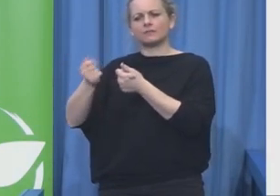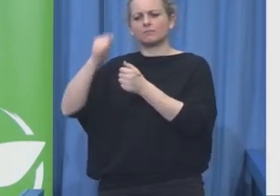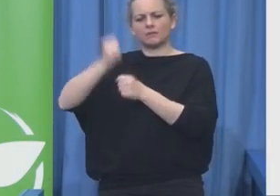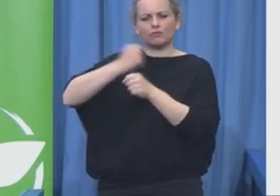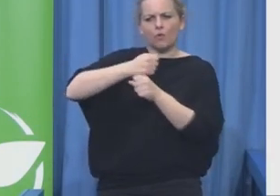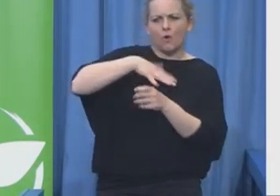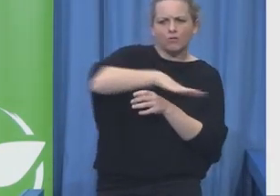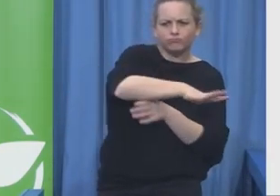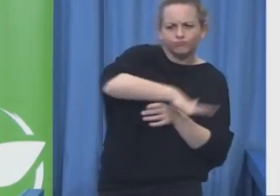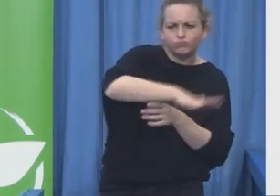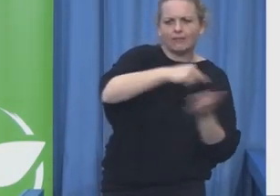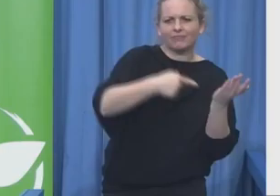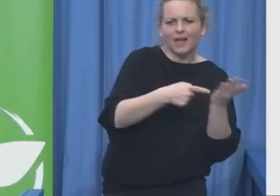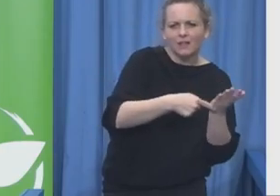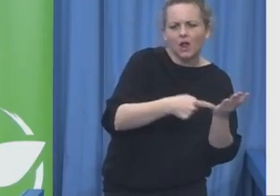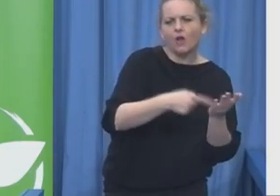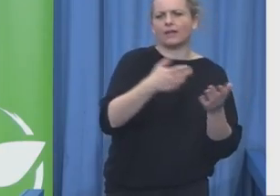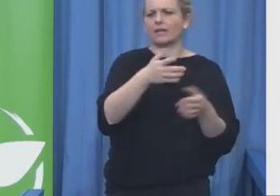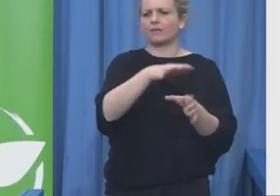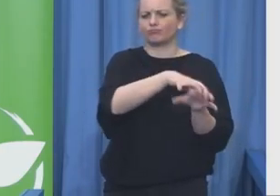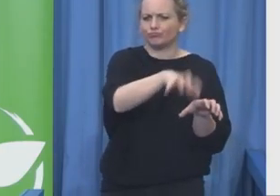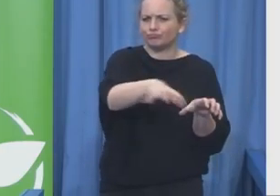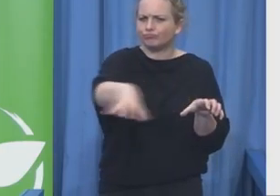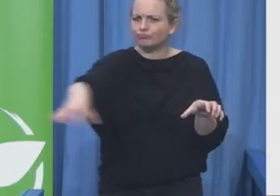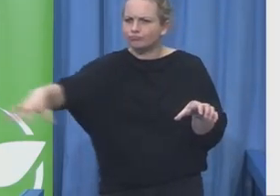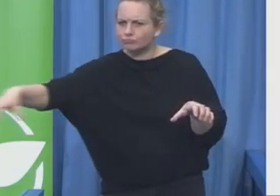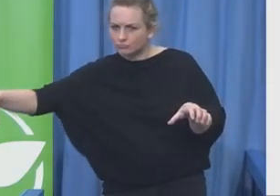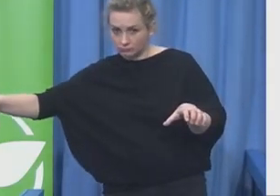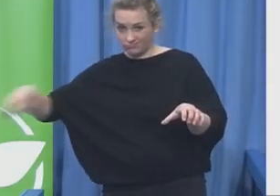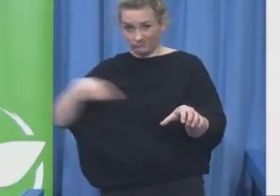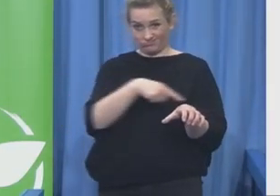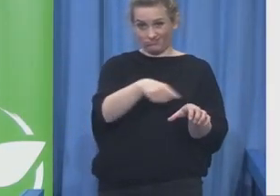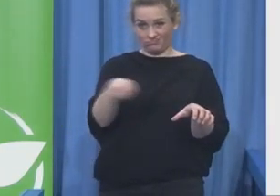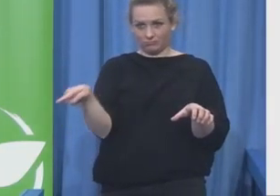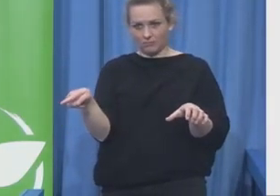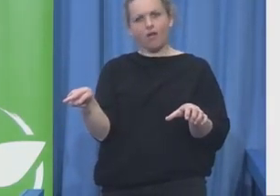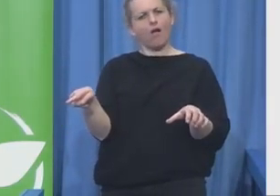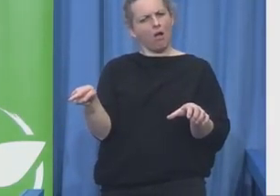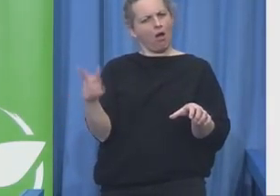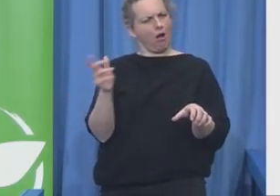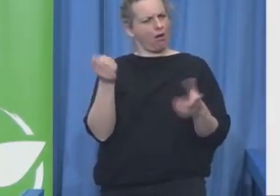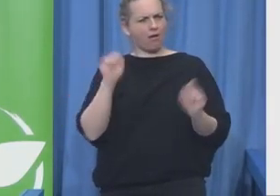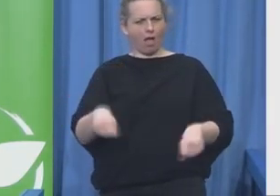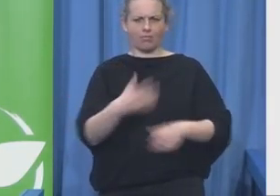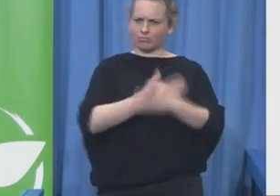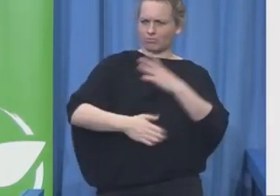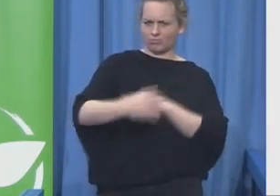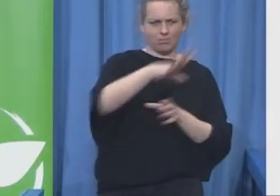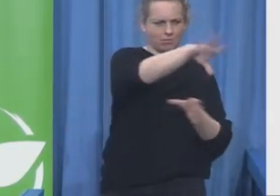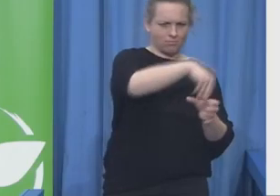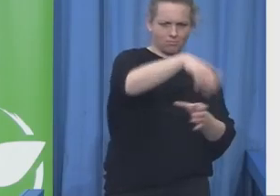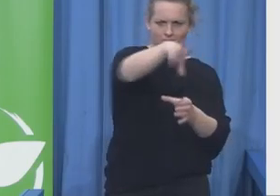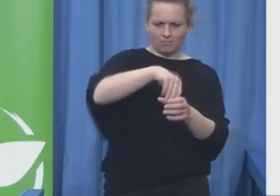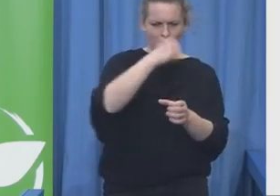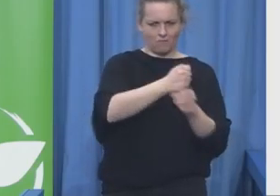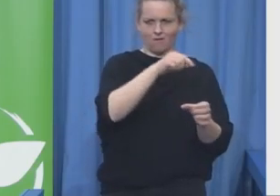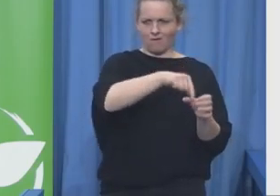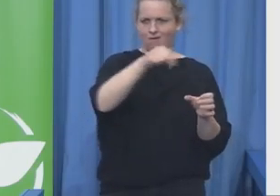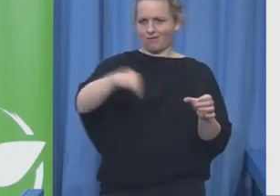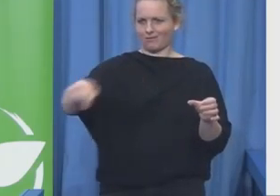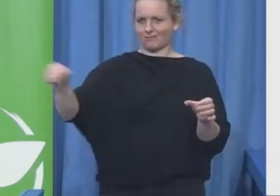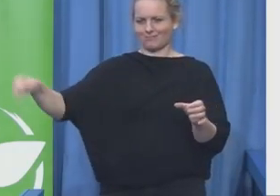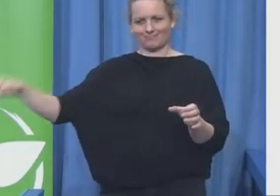colleges on inclusive practices. And for example, in